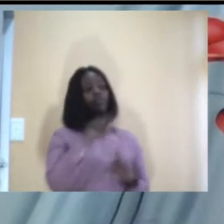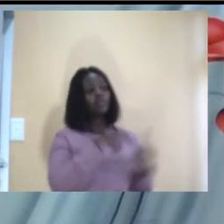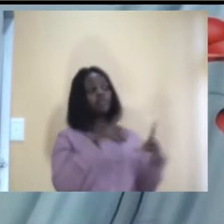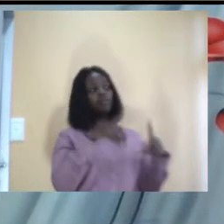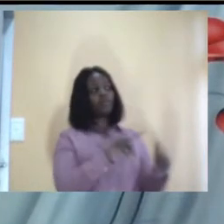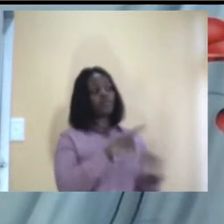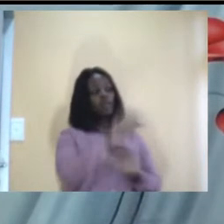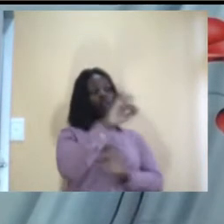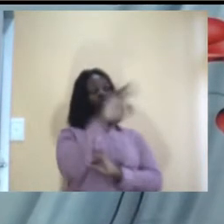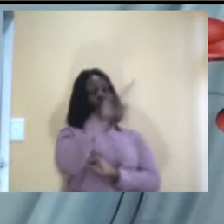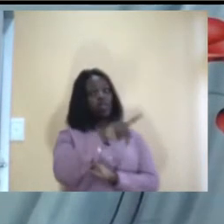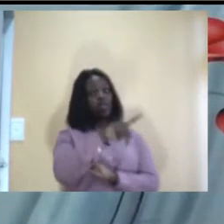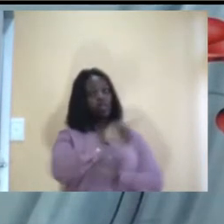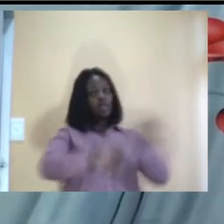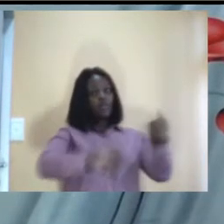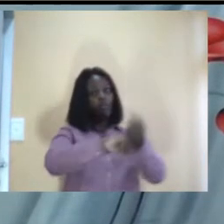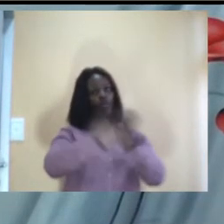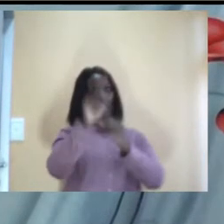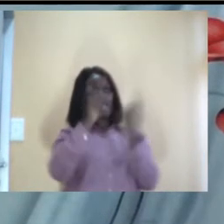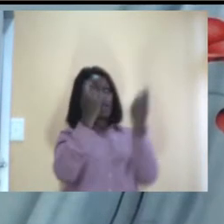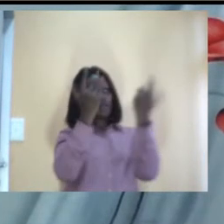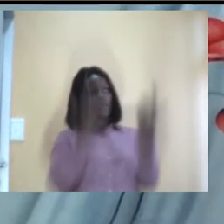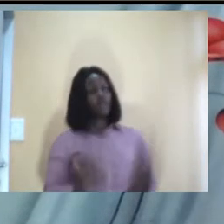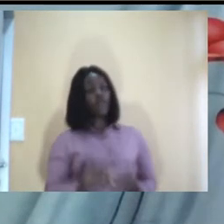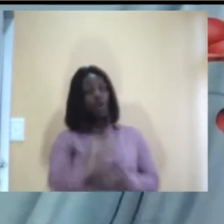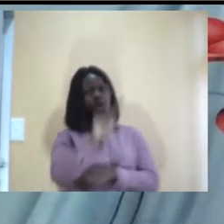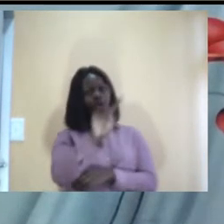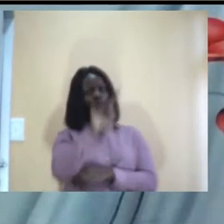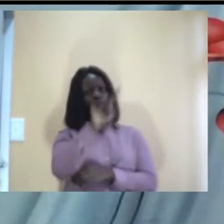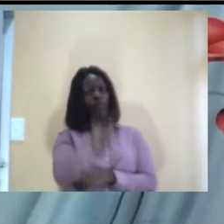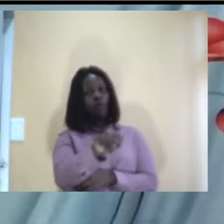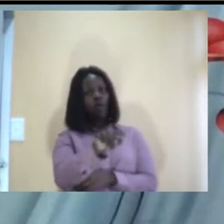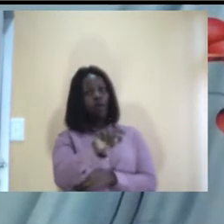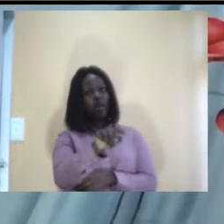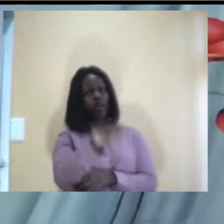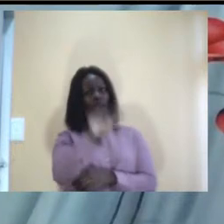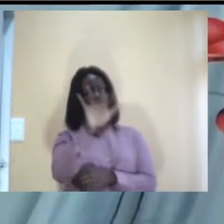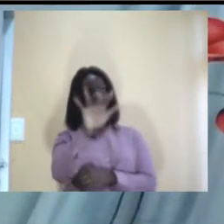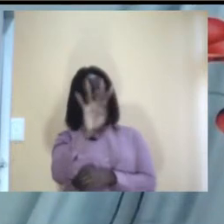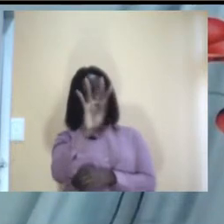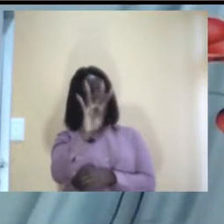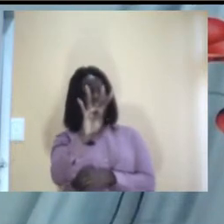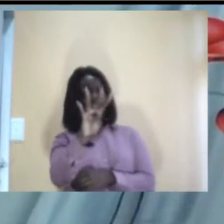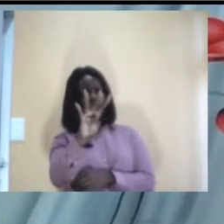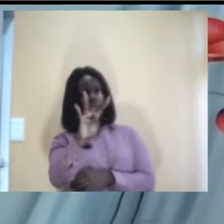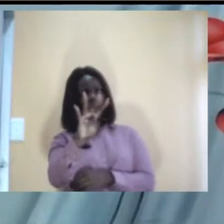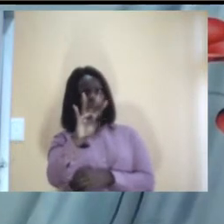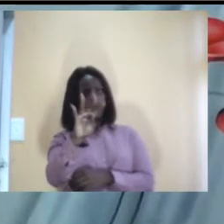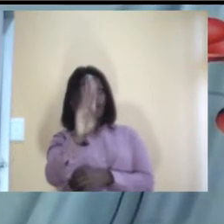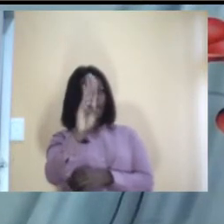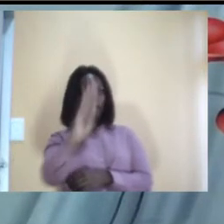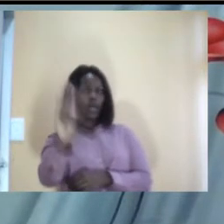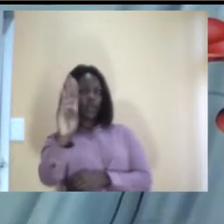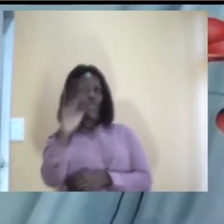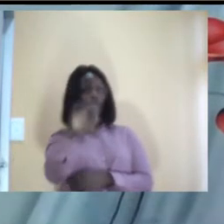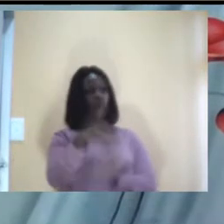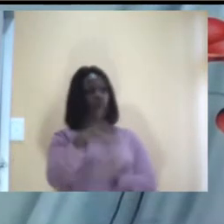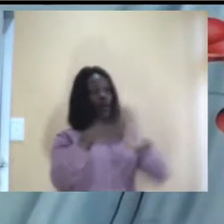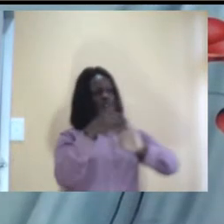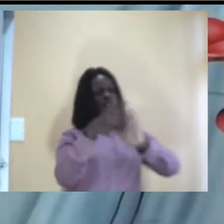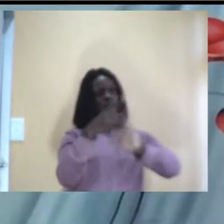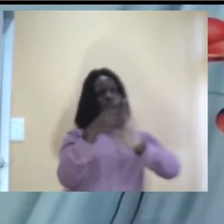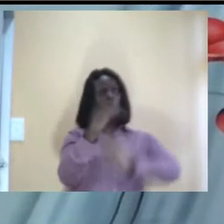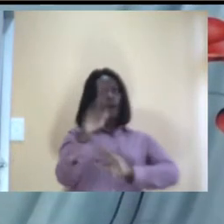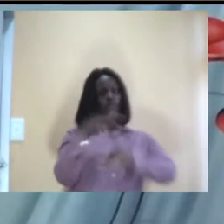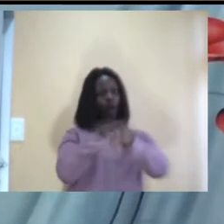IFP supported a budget allocation of 2.548 billion for the Department of Agriculture and Rural